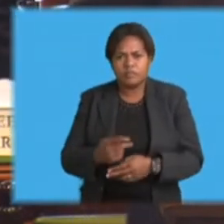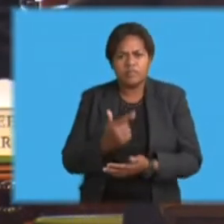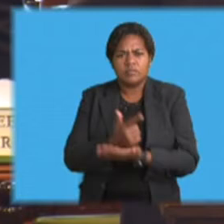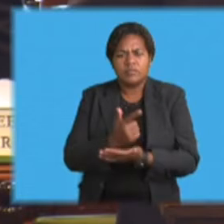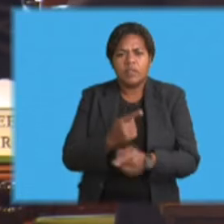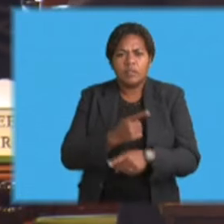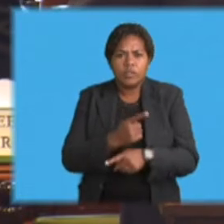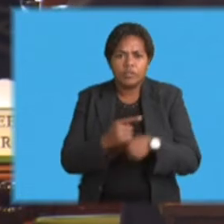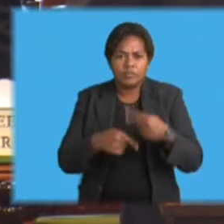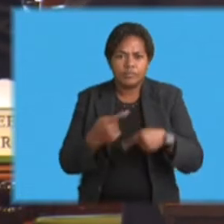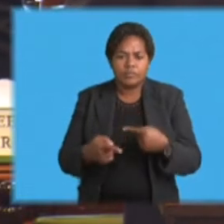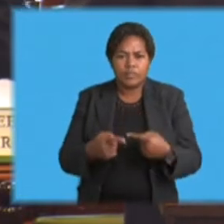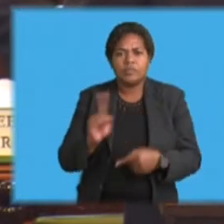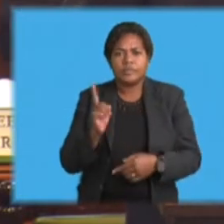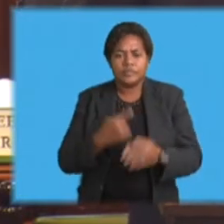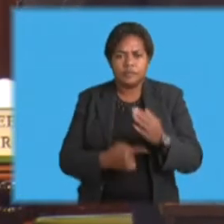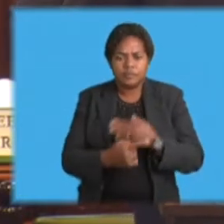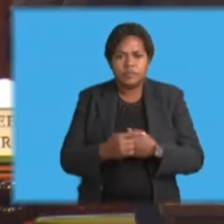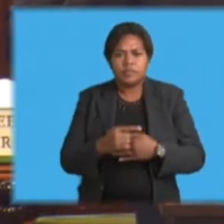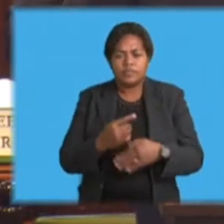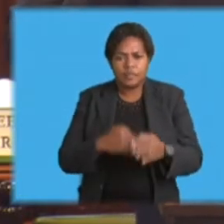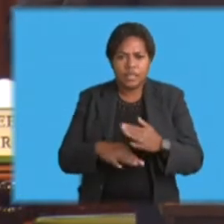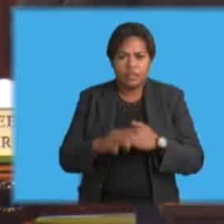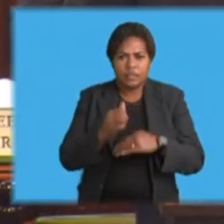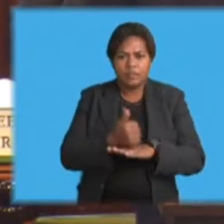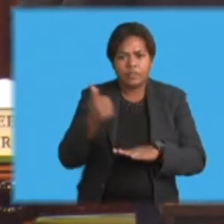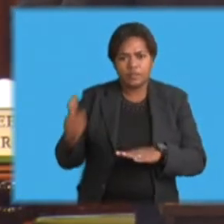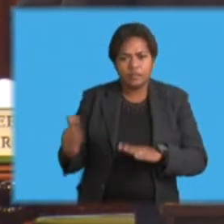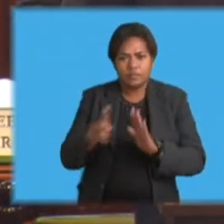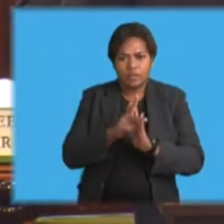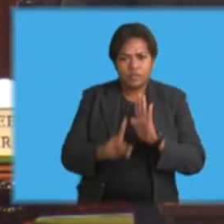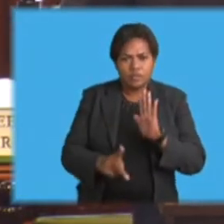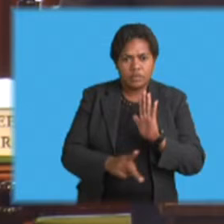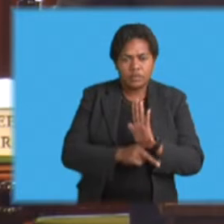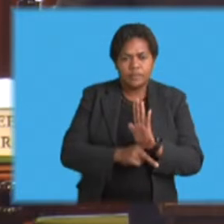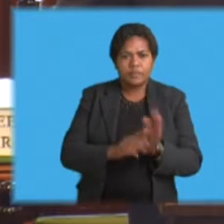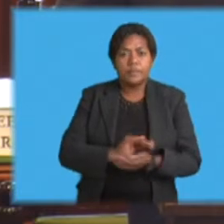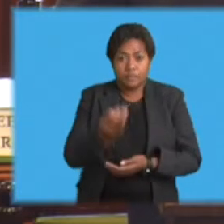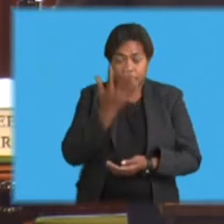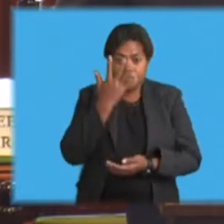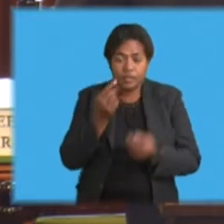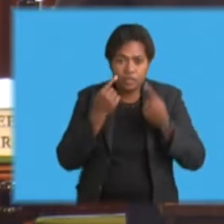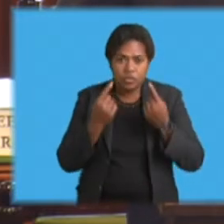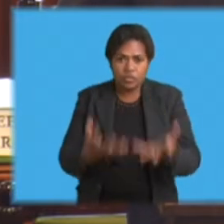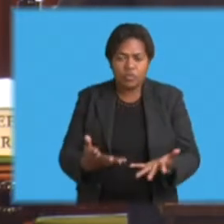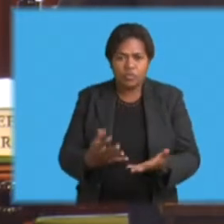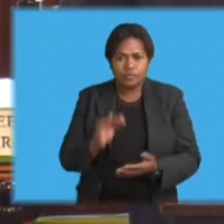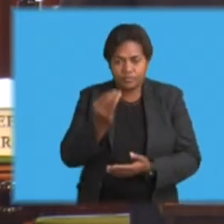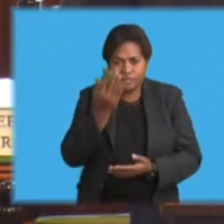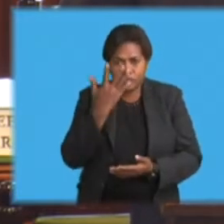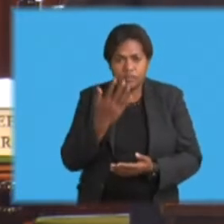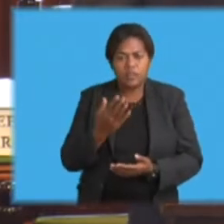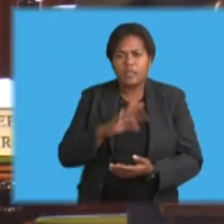the impact and the outcome of government policies, and I think these particular results show the results of everything that